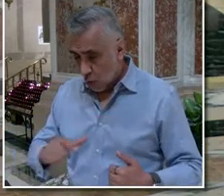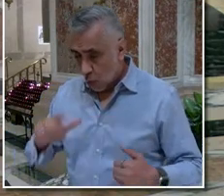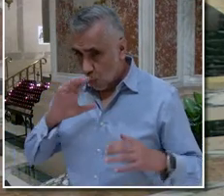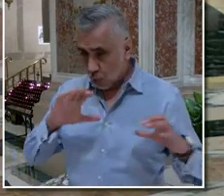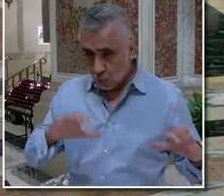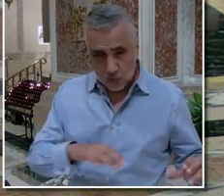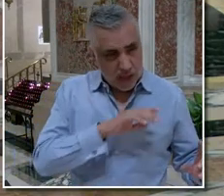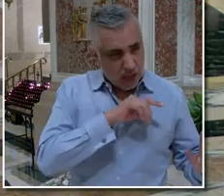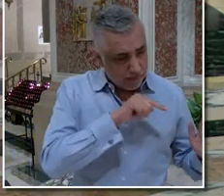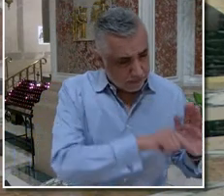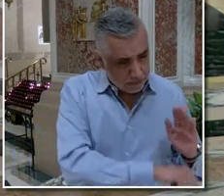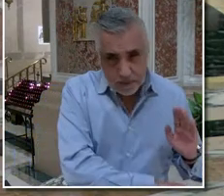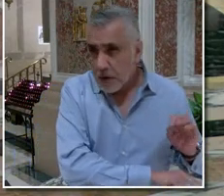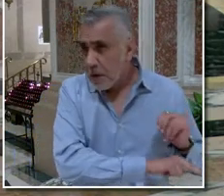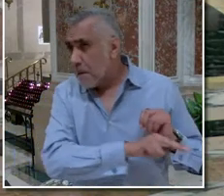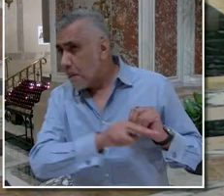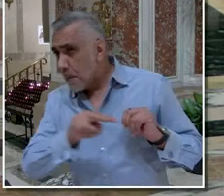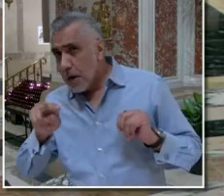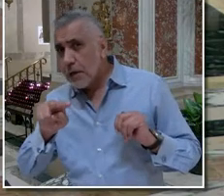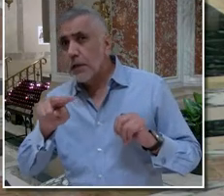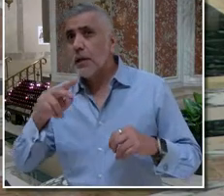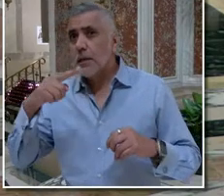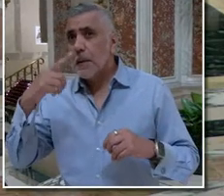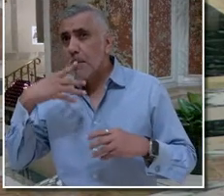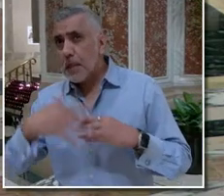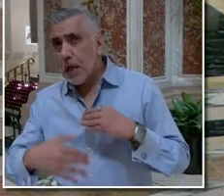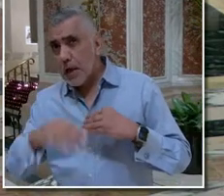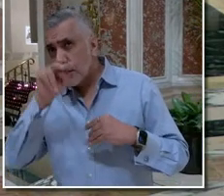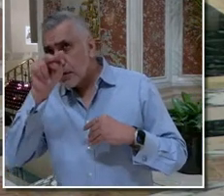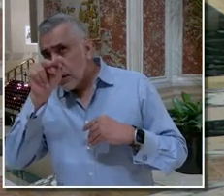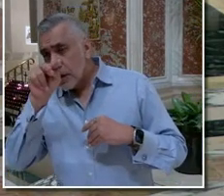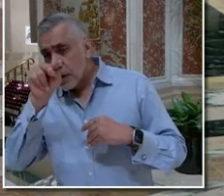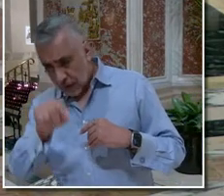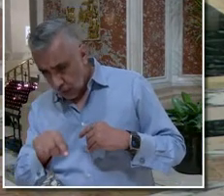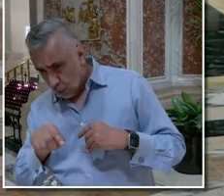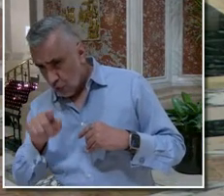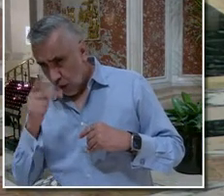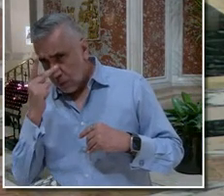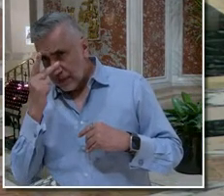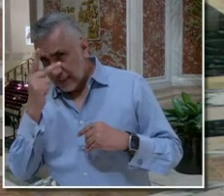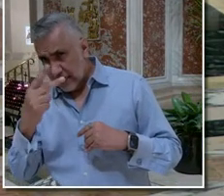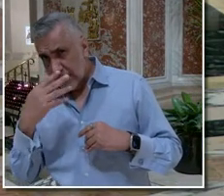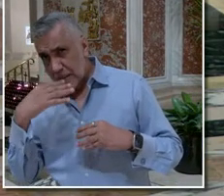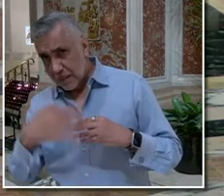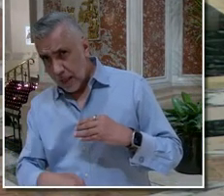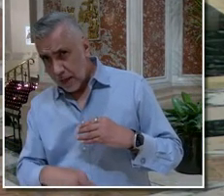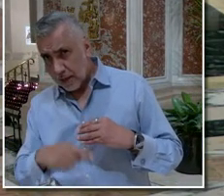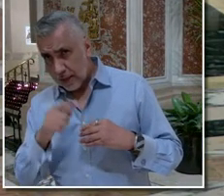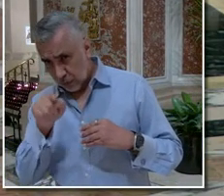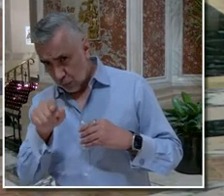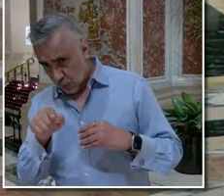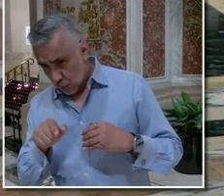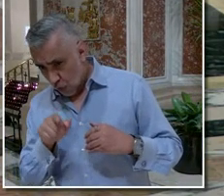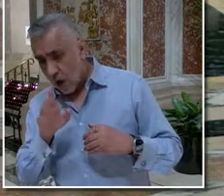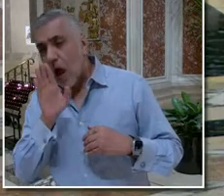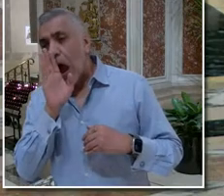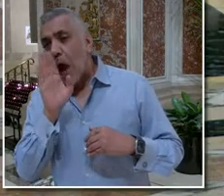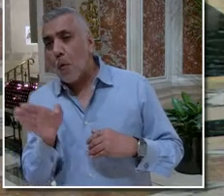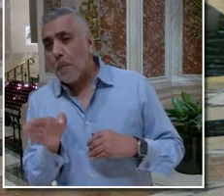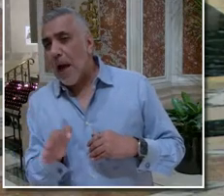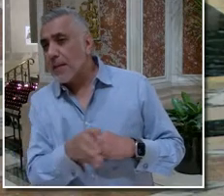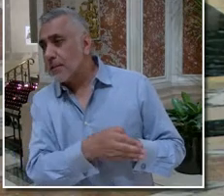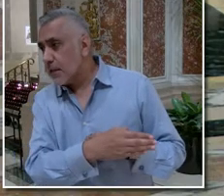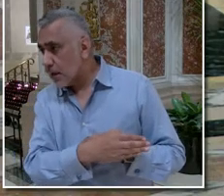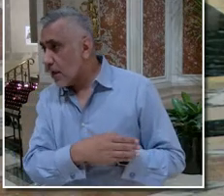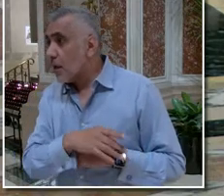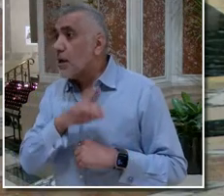the blood will mark the houses where you are. Seeing the blood, I will pass over you. Thus, when